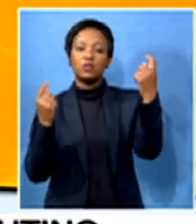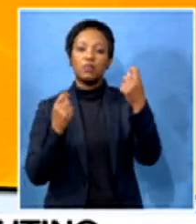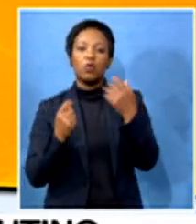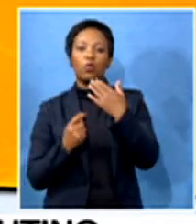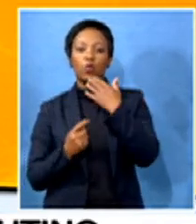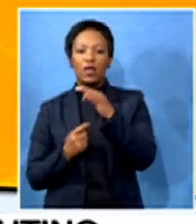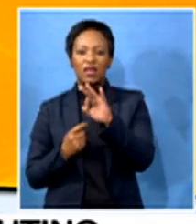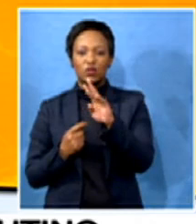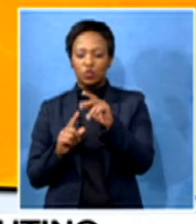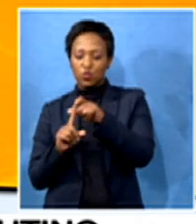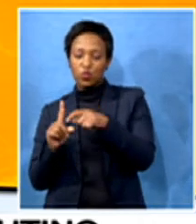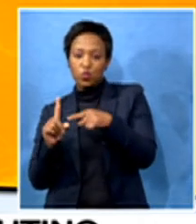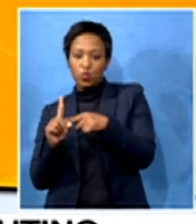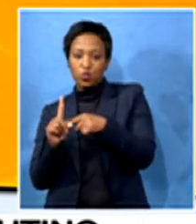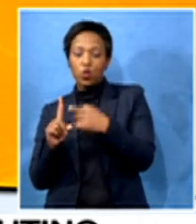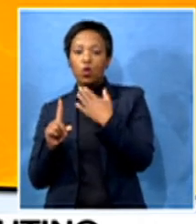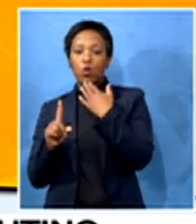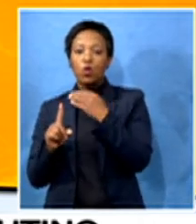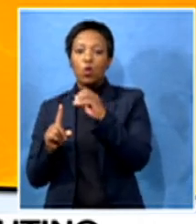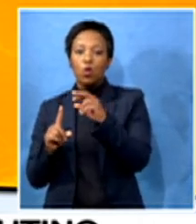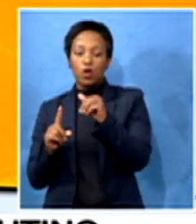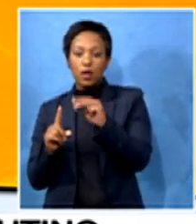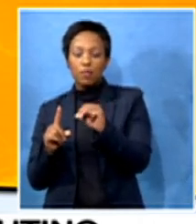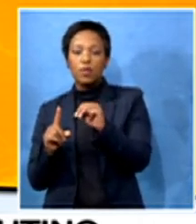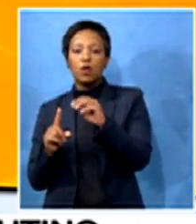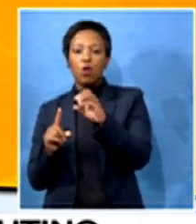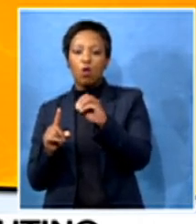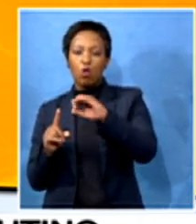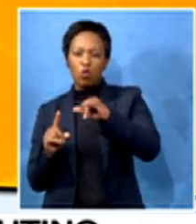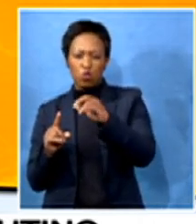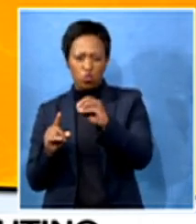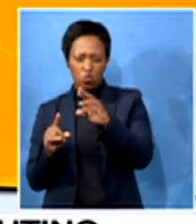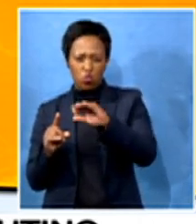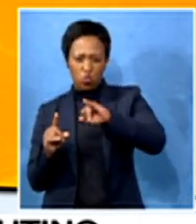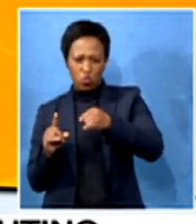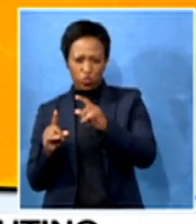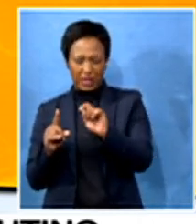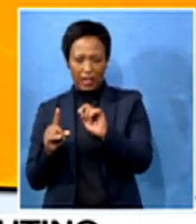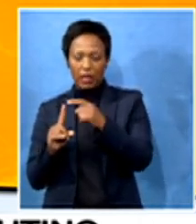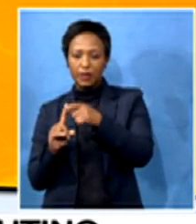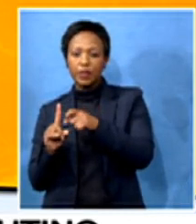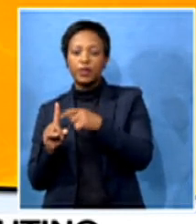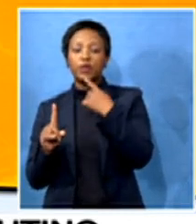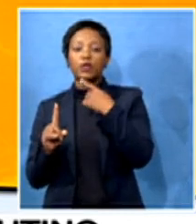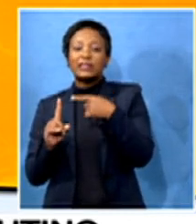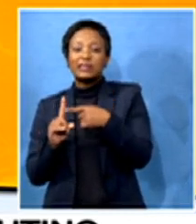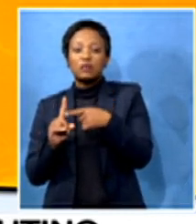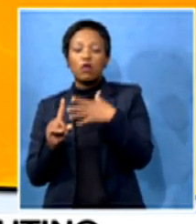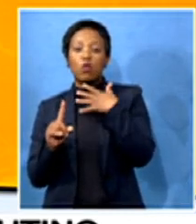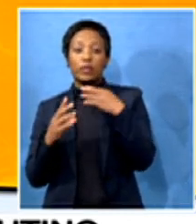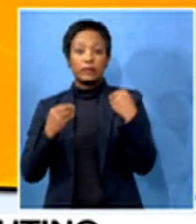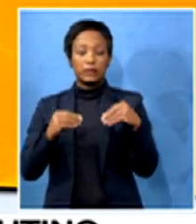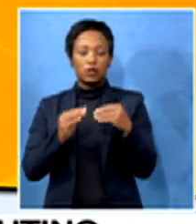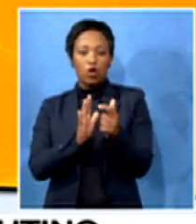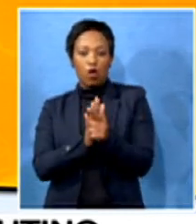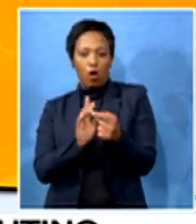32-year-old Oluyemi Orija, who is a legal practitioner specializing in general, civil, corporate and commercial law.